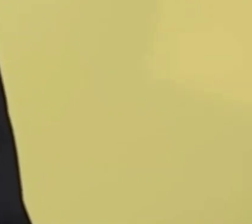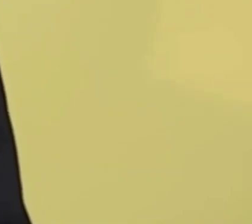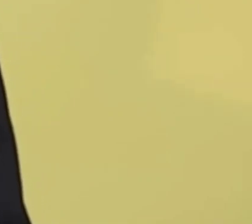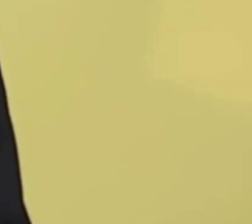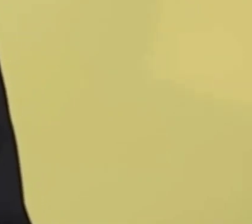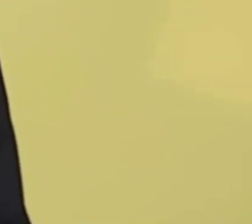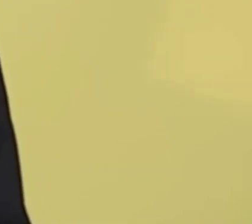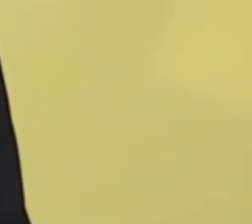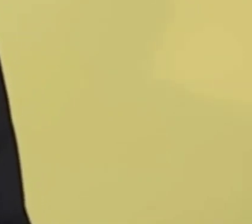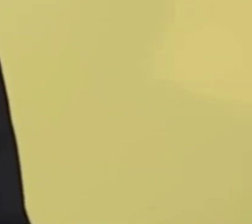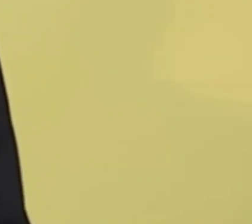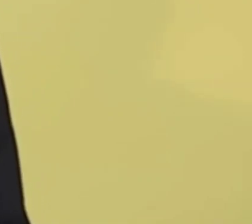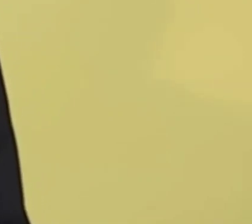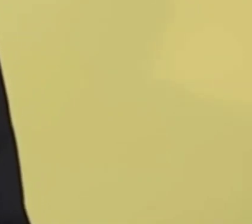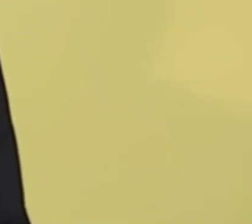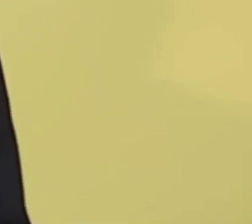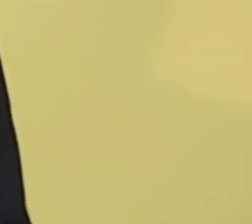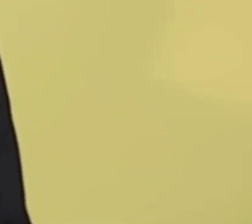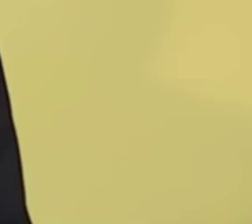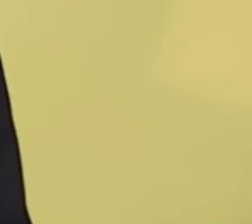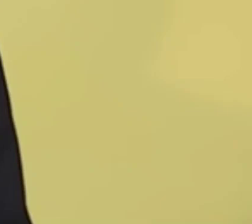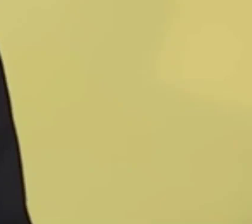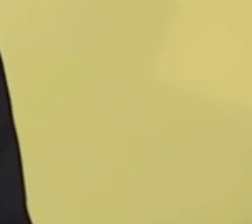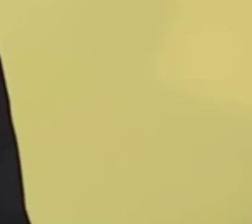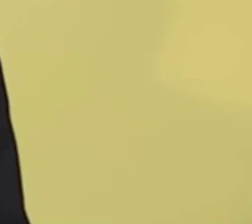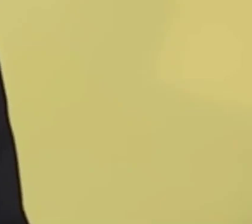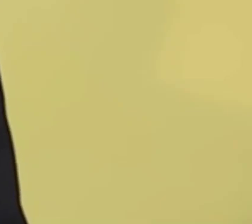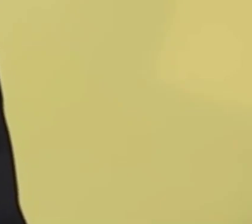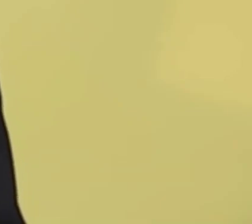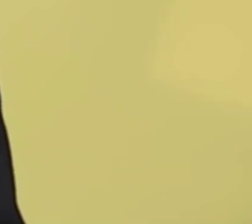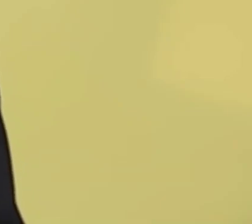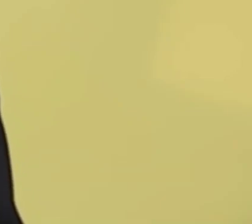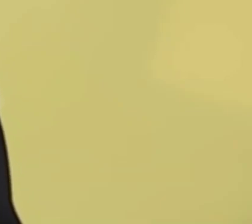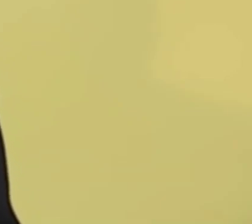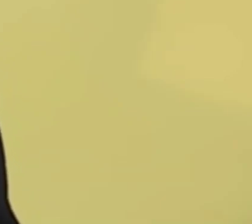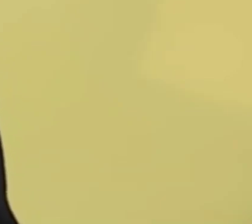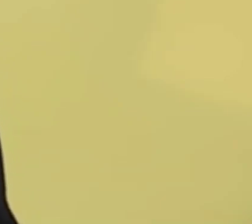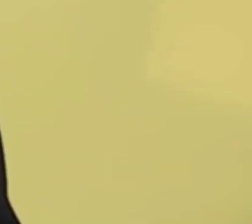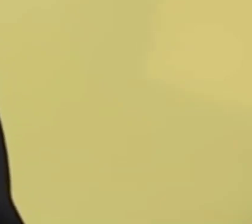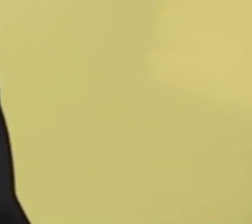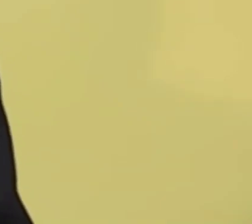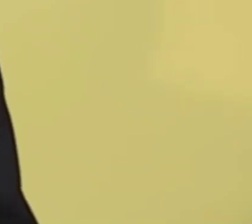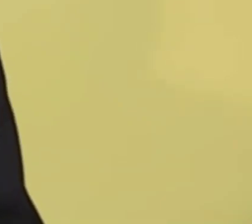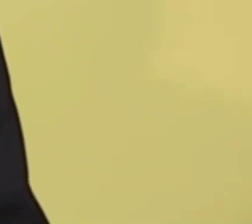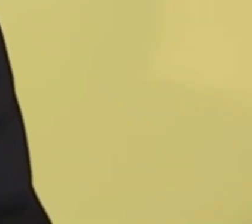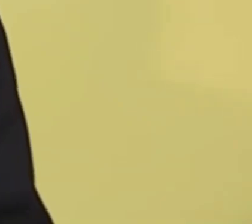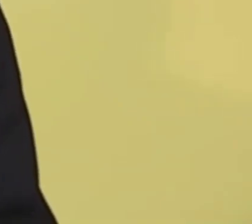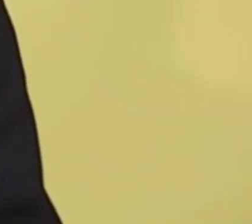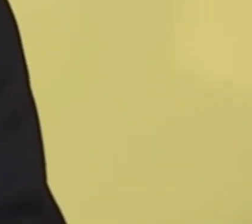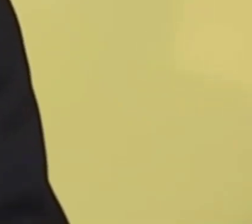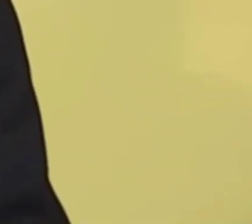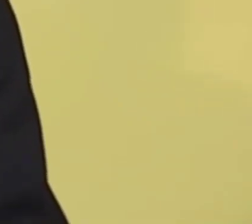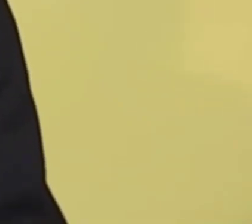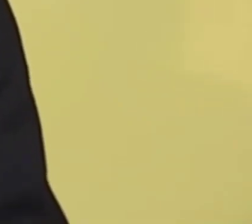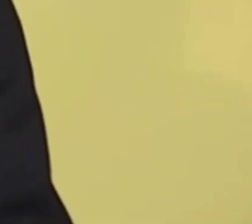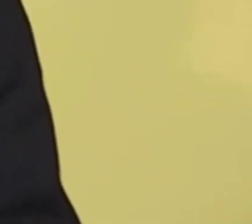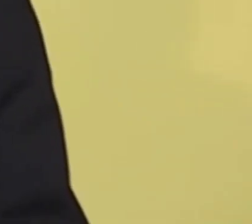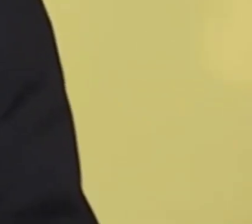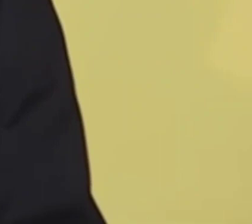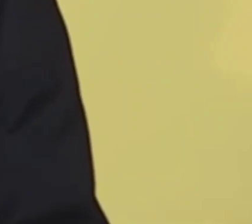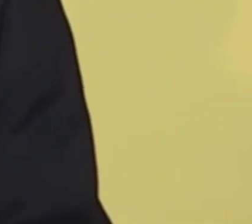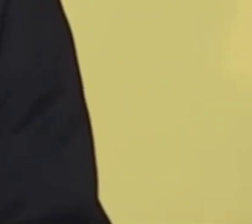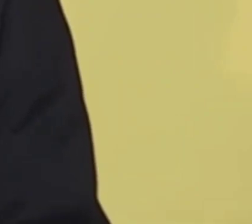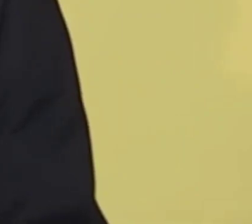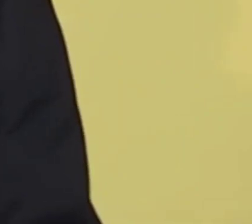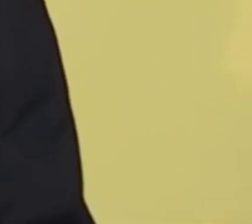Bank which was established by brics countries in 2015. our country has been funded by the